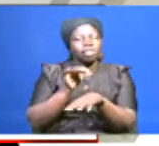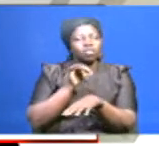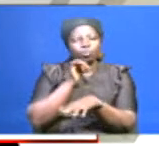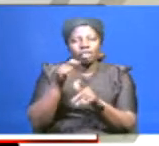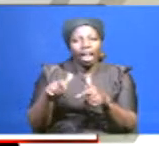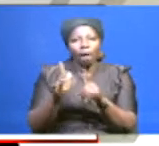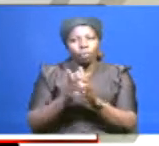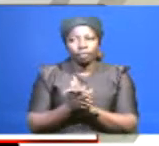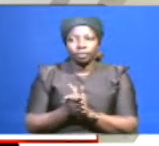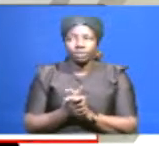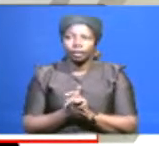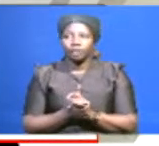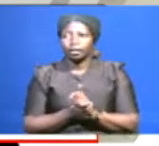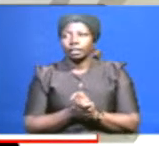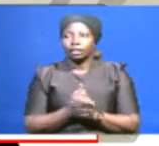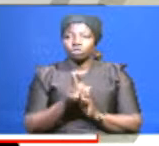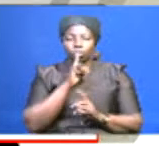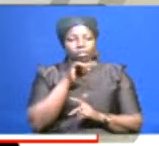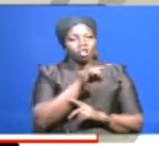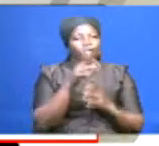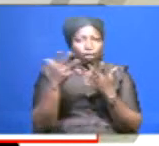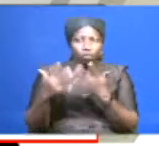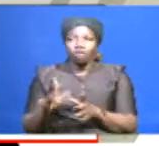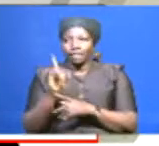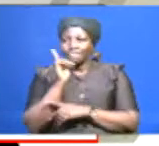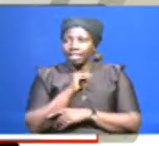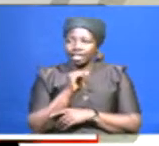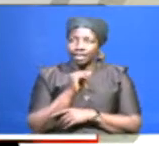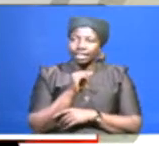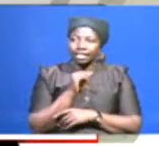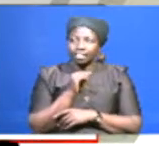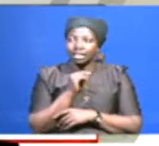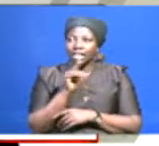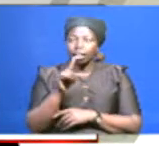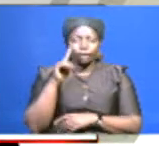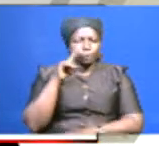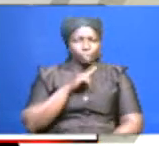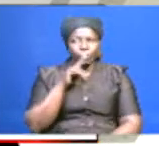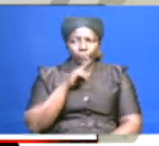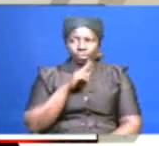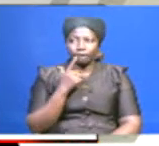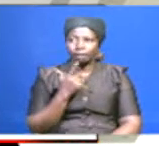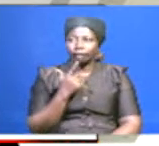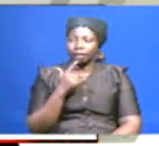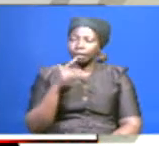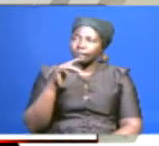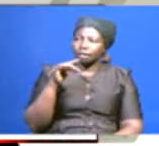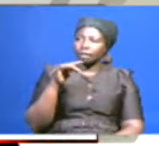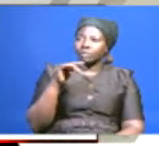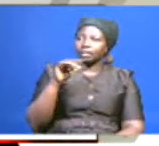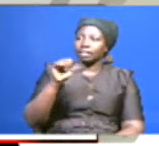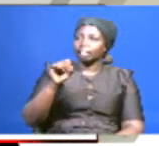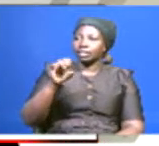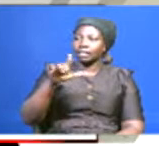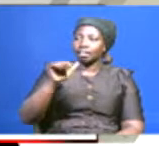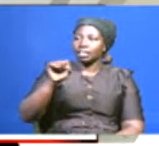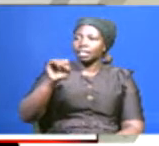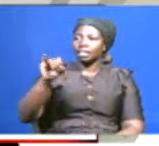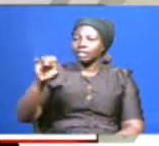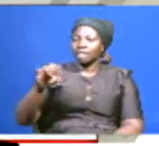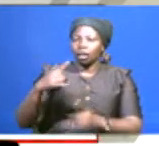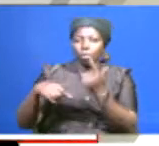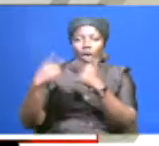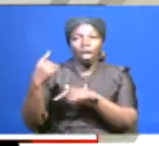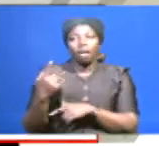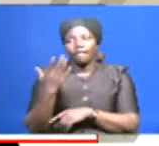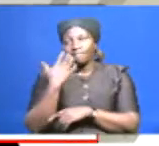rough. So he lost it. It was... Okay. It was rough. Yeah. Haile Gebrselassie won it. Yeah. I